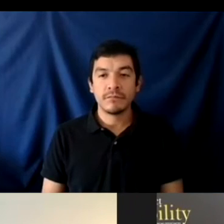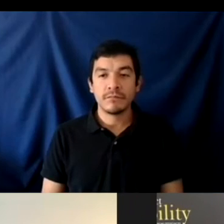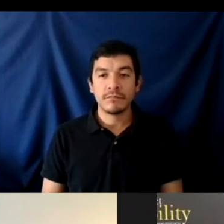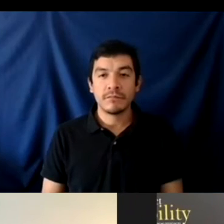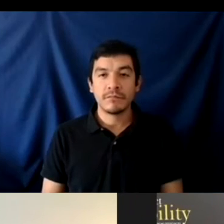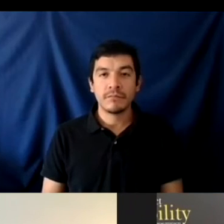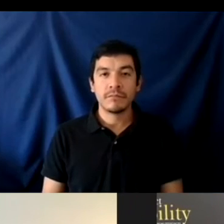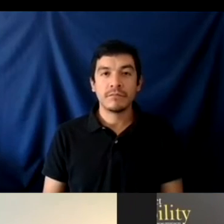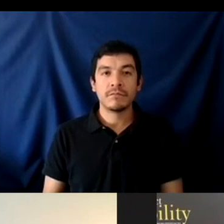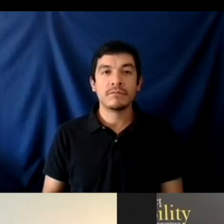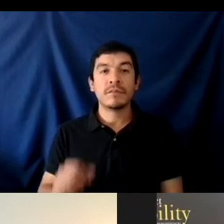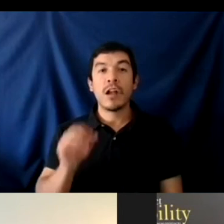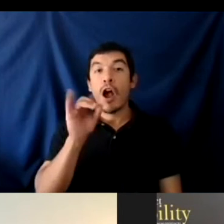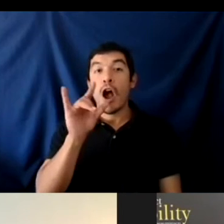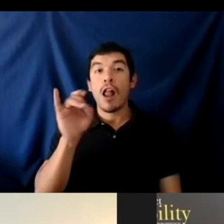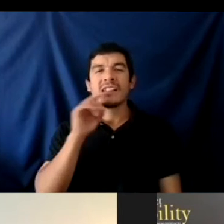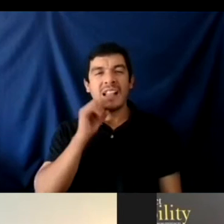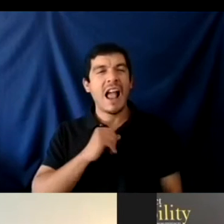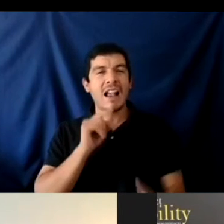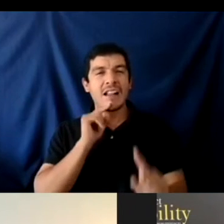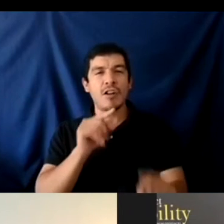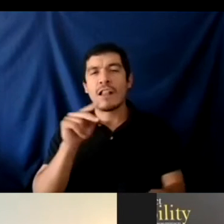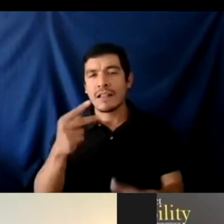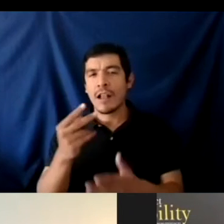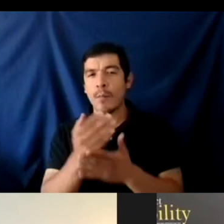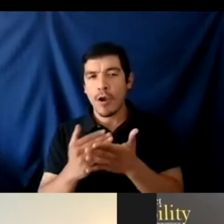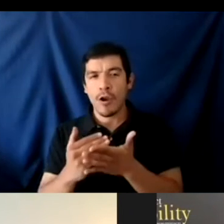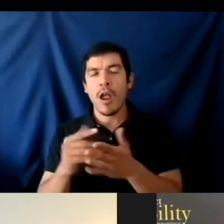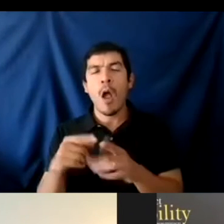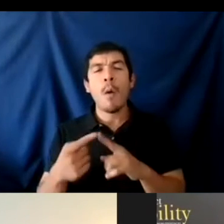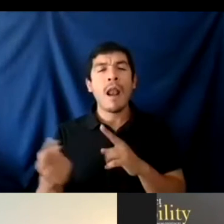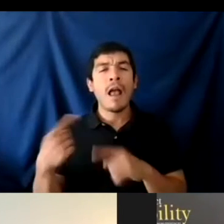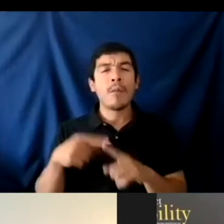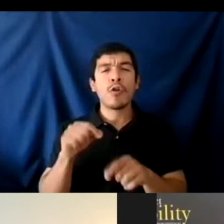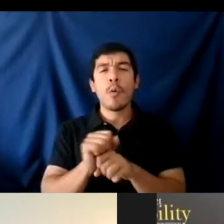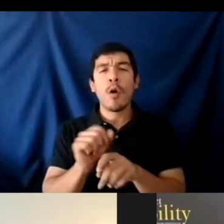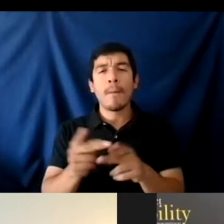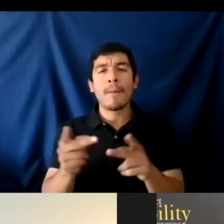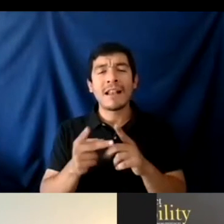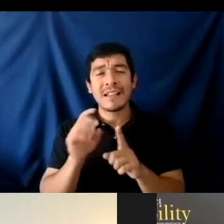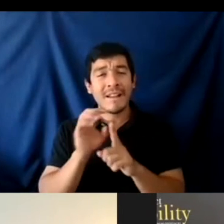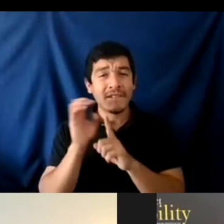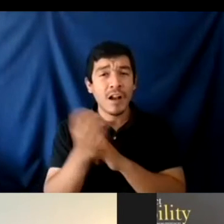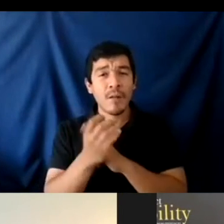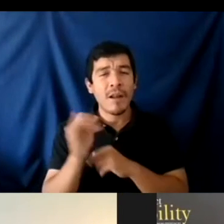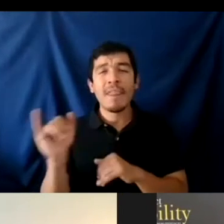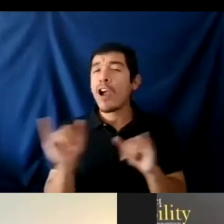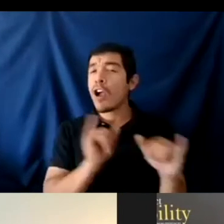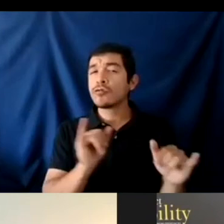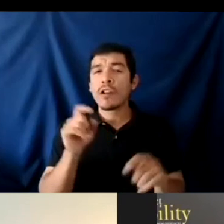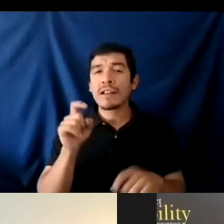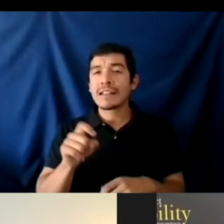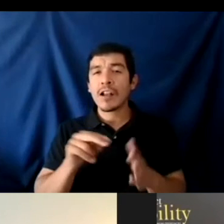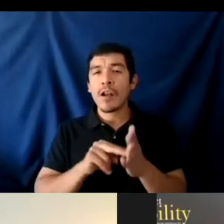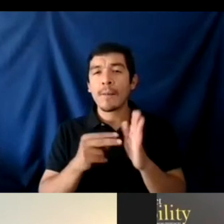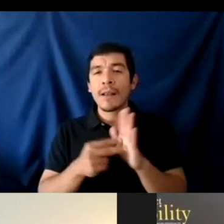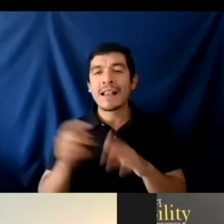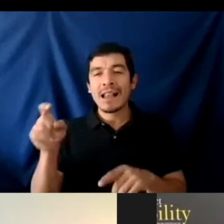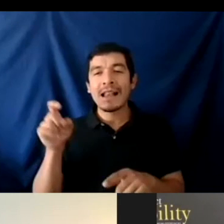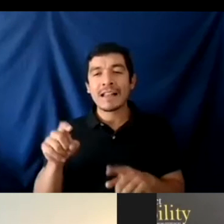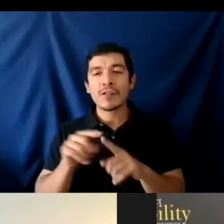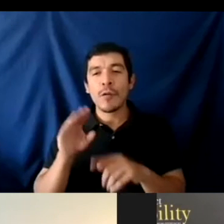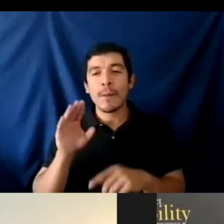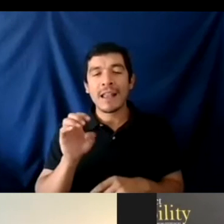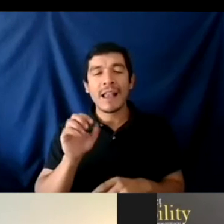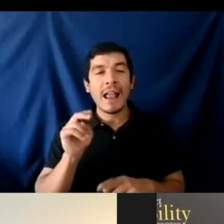I can take that. When it comes to the workplace environment, that also necessarily means that it needs to be